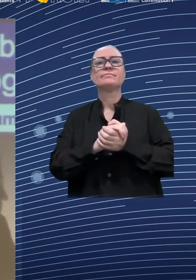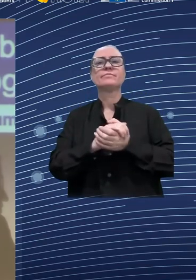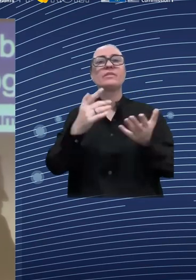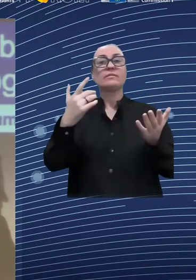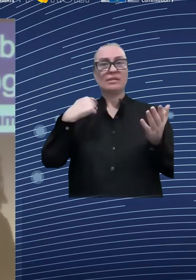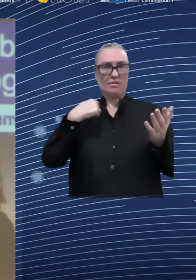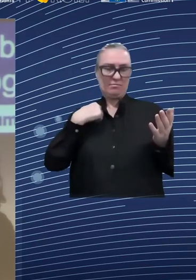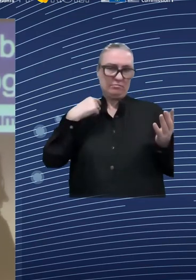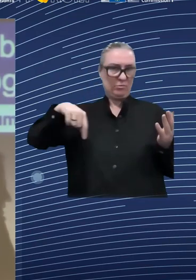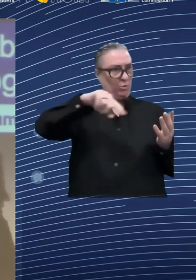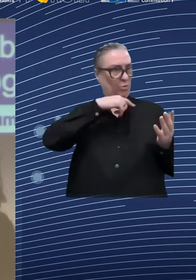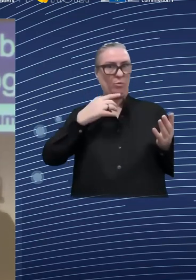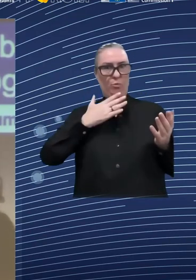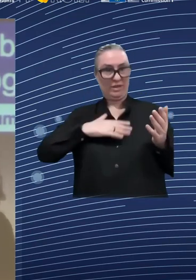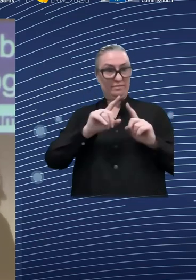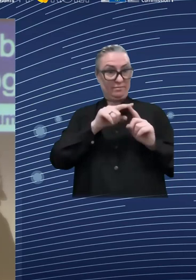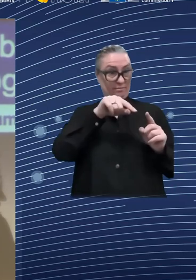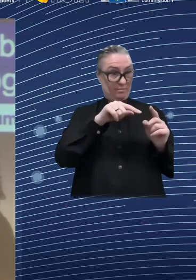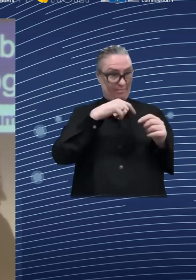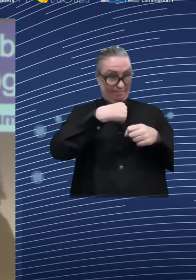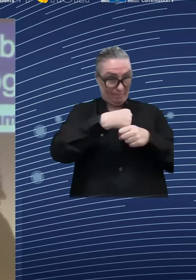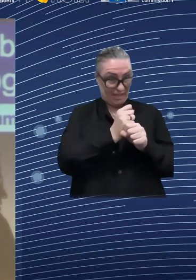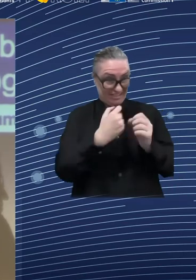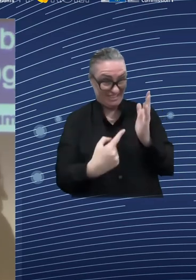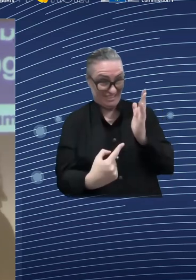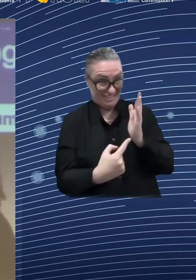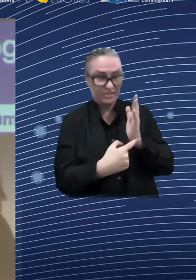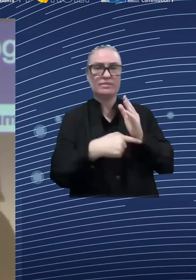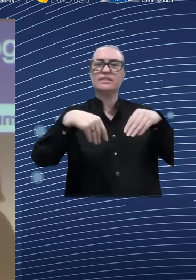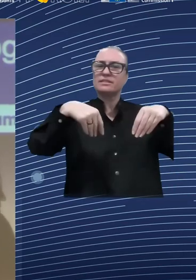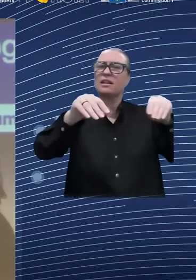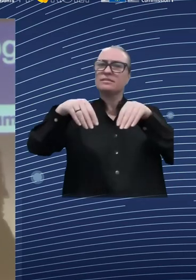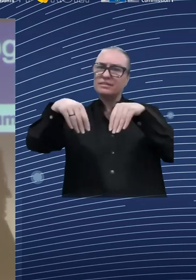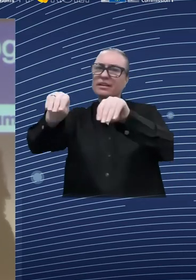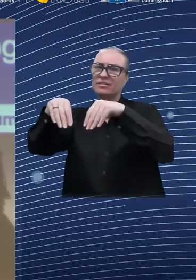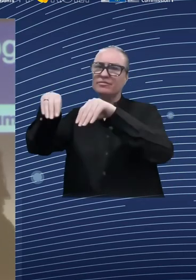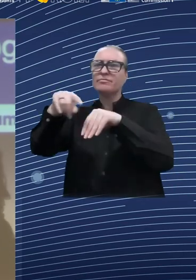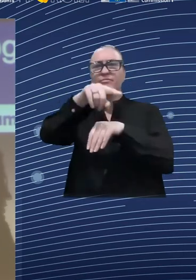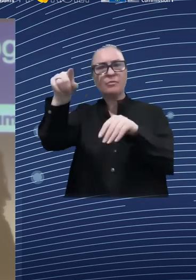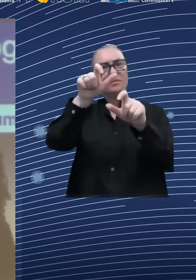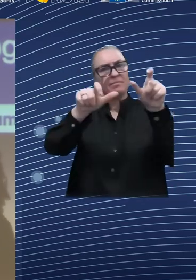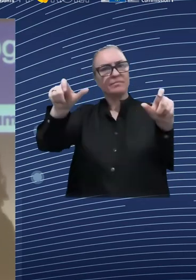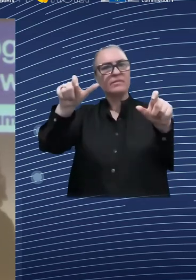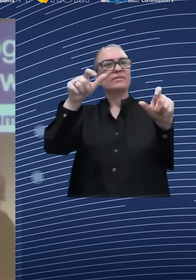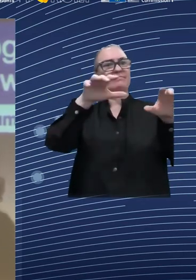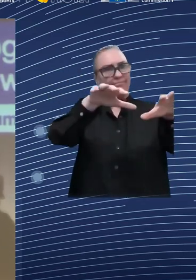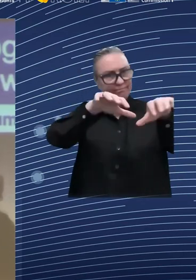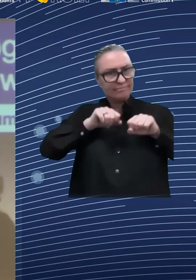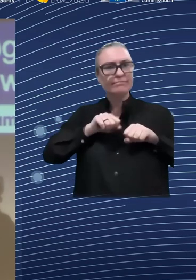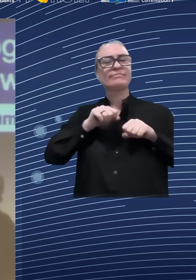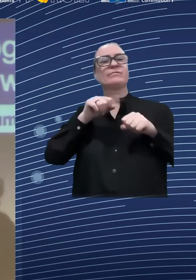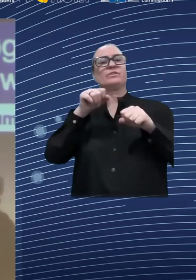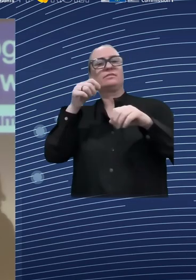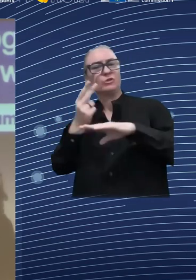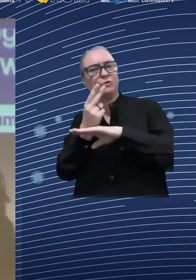problem, because then they are tired, they feel like, oh, we have new technology, new courses for us. And